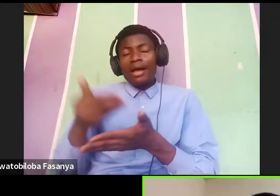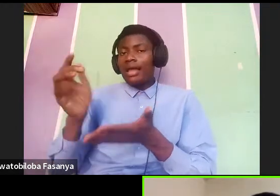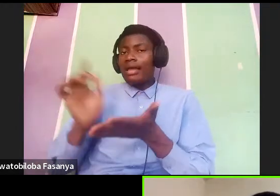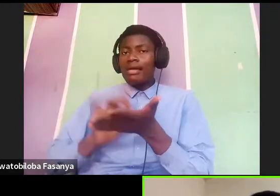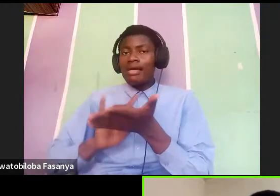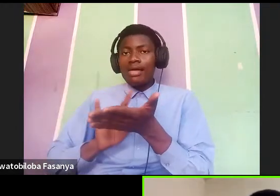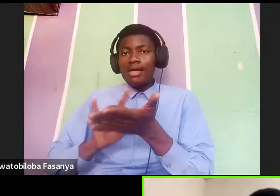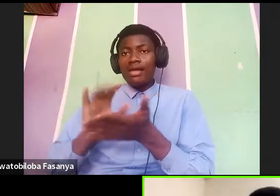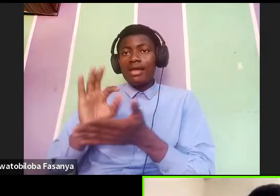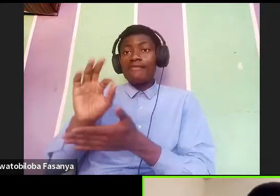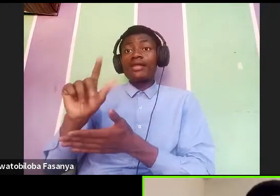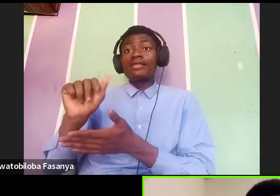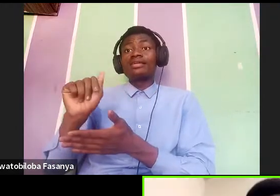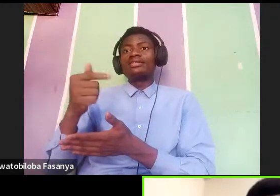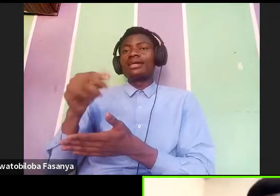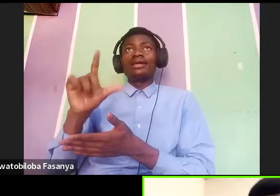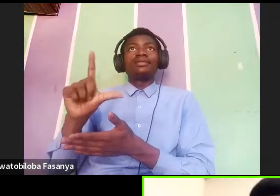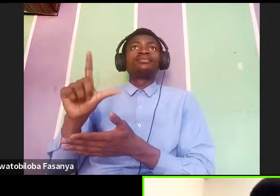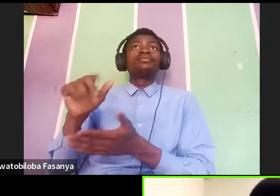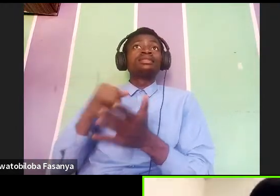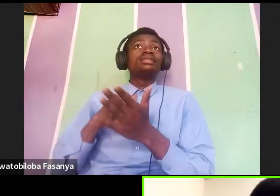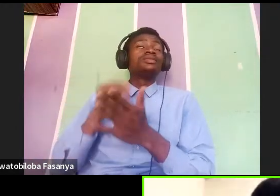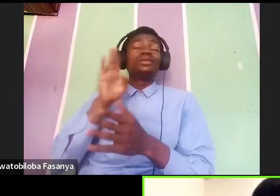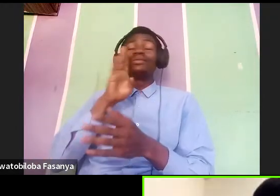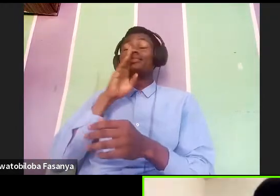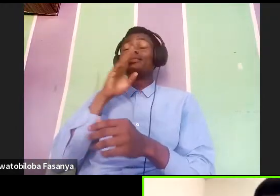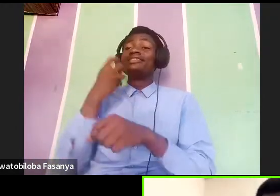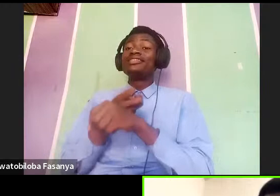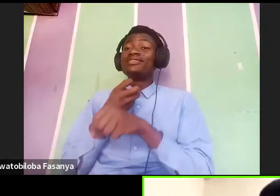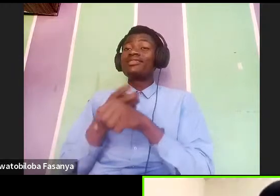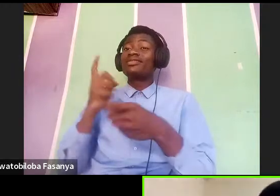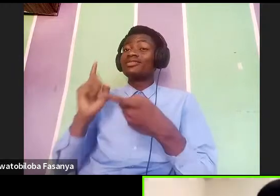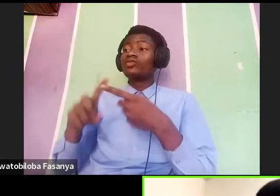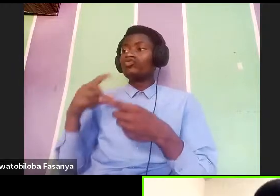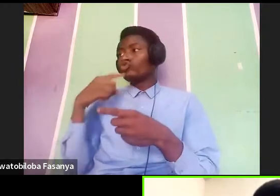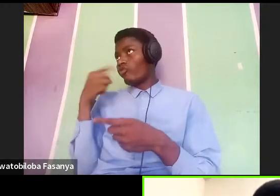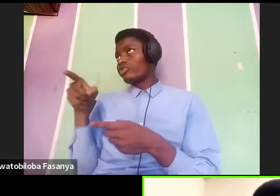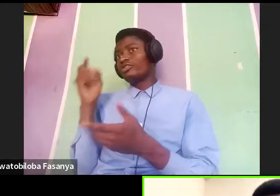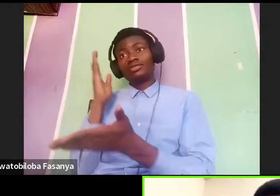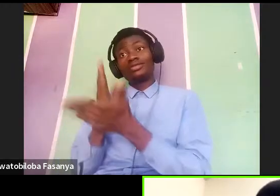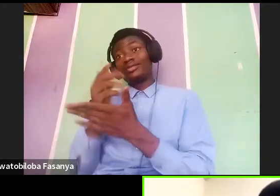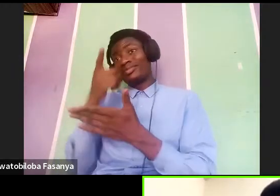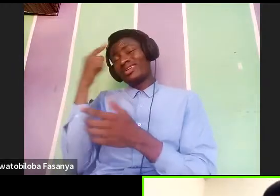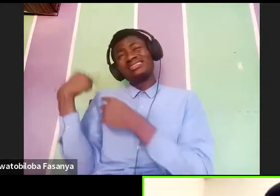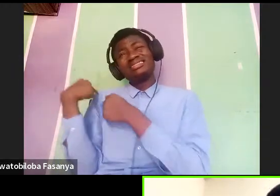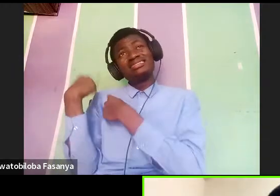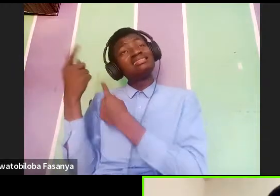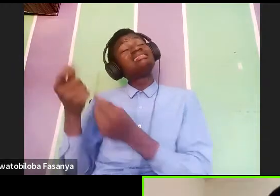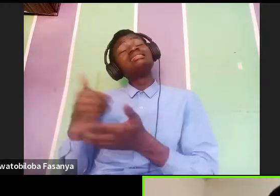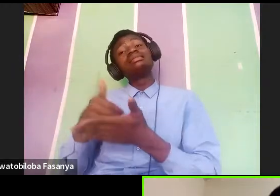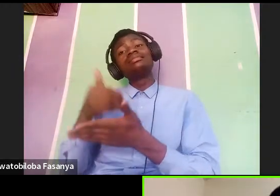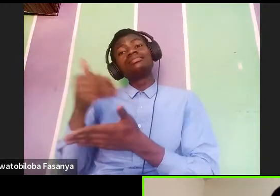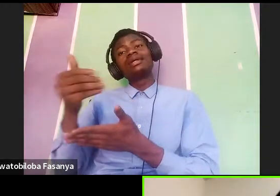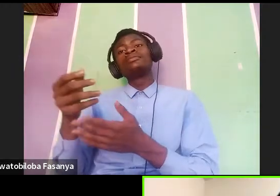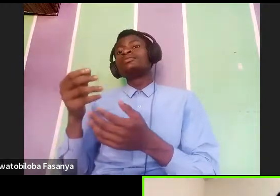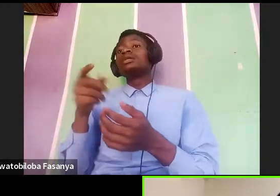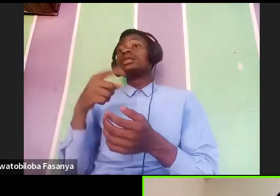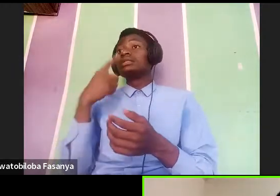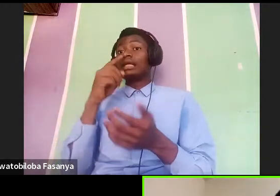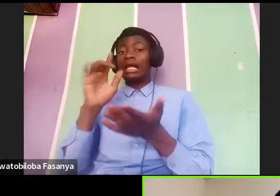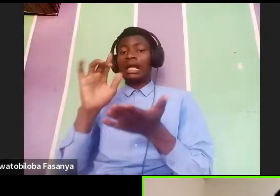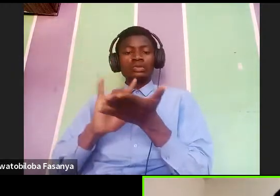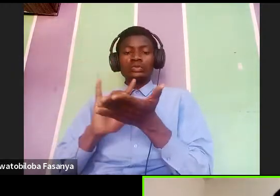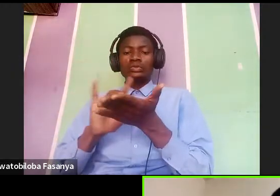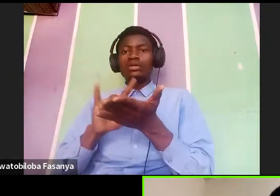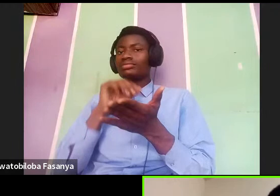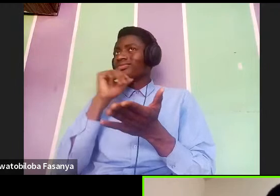medically speaking, antibiotics is not first line, so I'll put it that way. Supportive management first, and if that doesn't